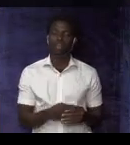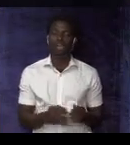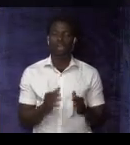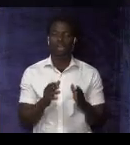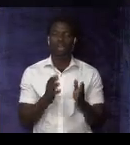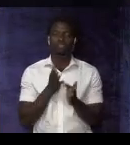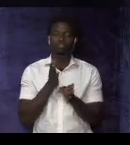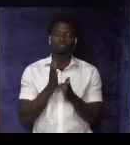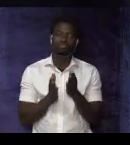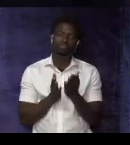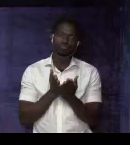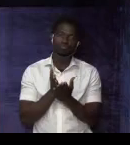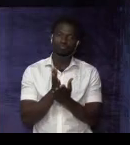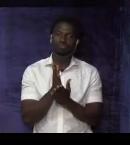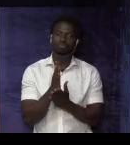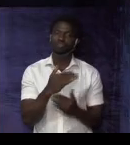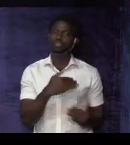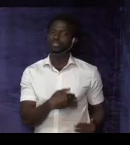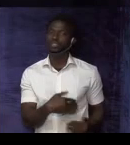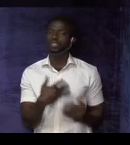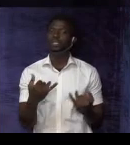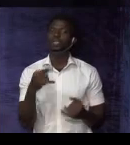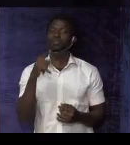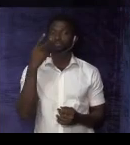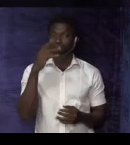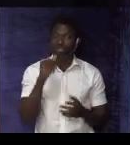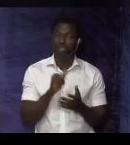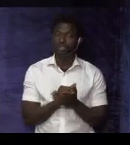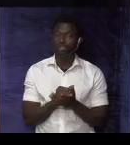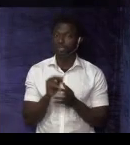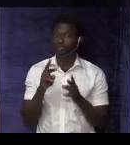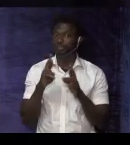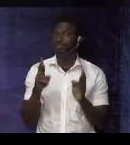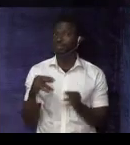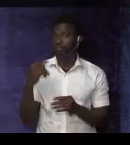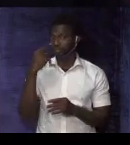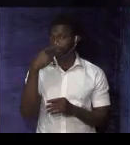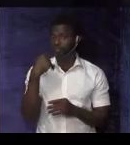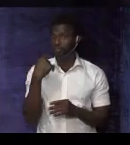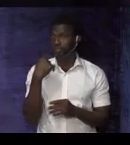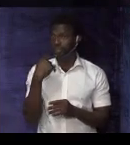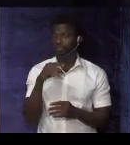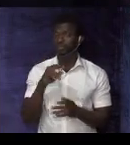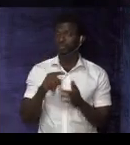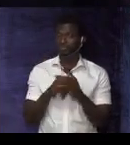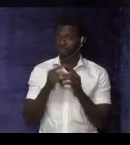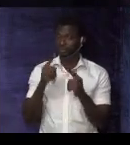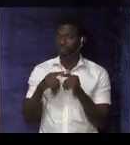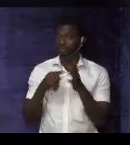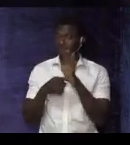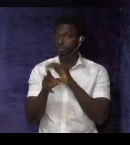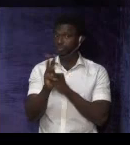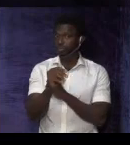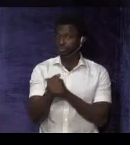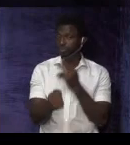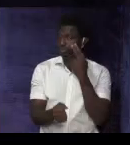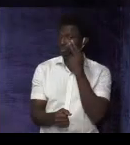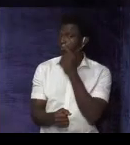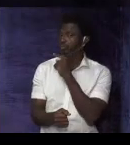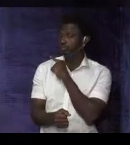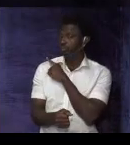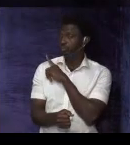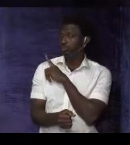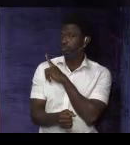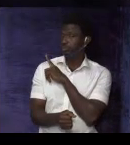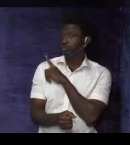them, the straight sides. Now you see that the rectangular faces begin to show themselves